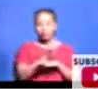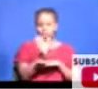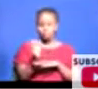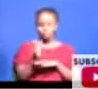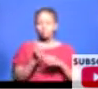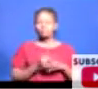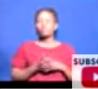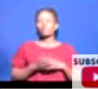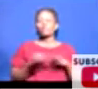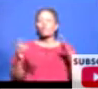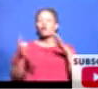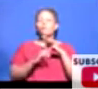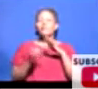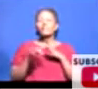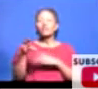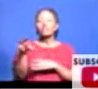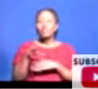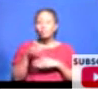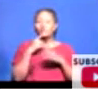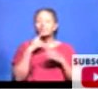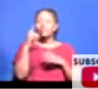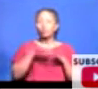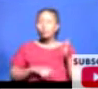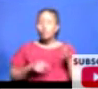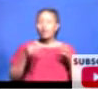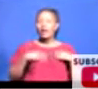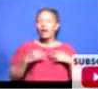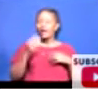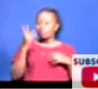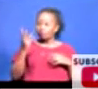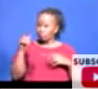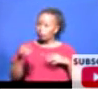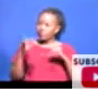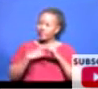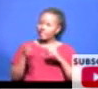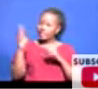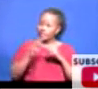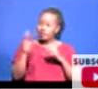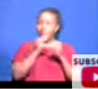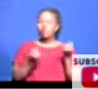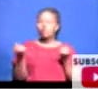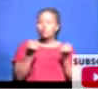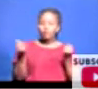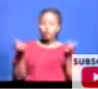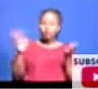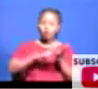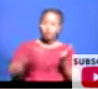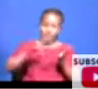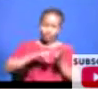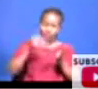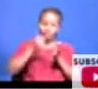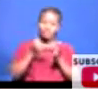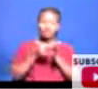According to the Ministry of Transport, there are 4.8 million registered motor vehicles in Kenya, ranging from motorcycles to trailers. However, the